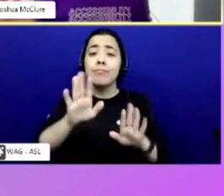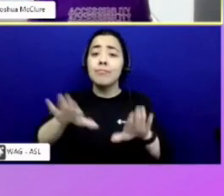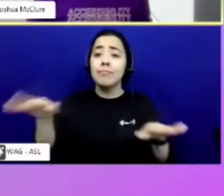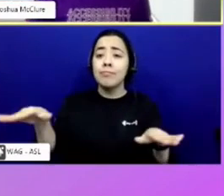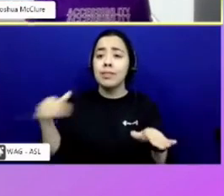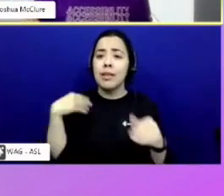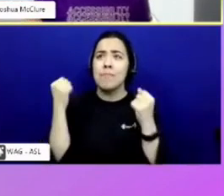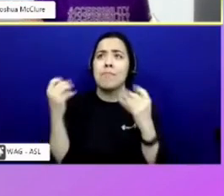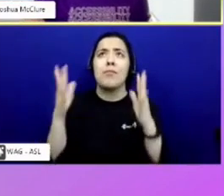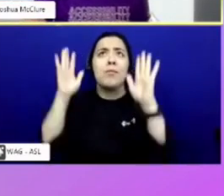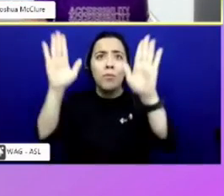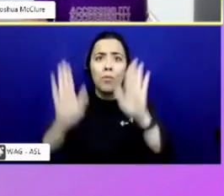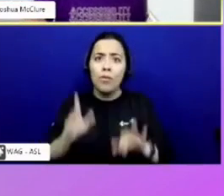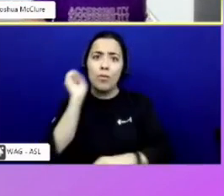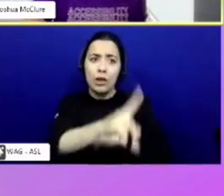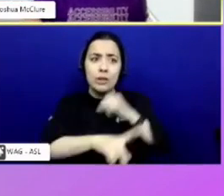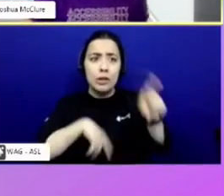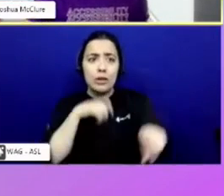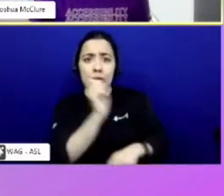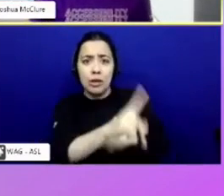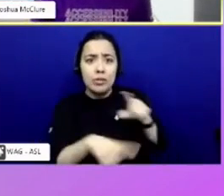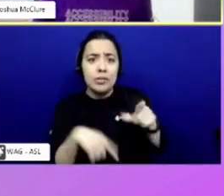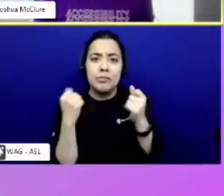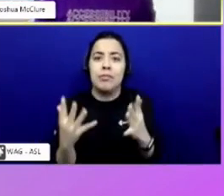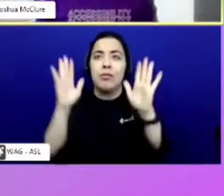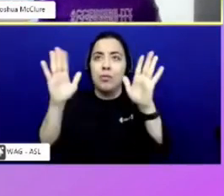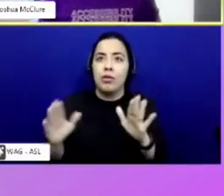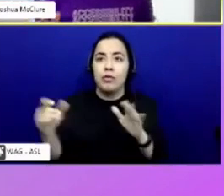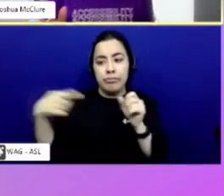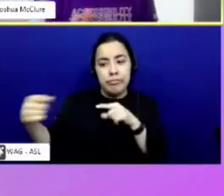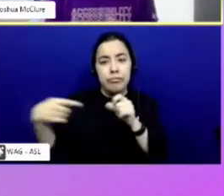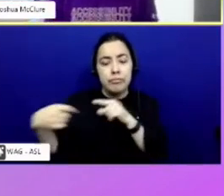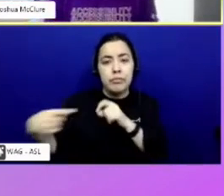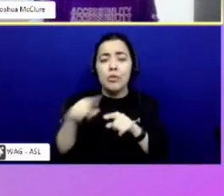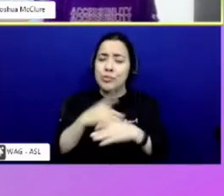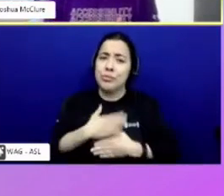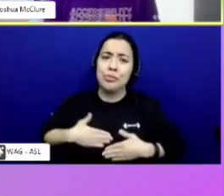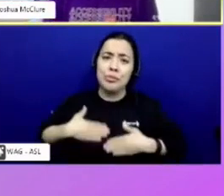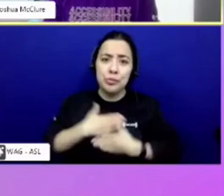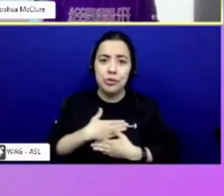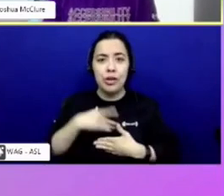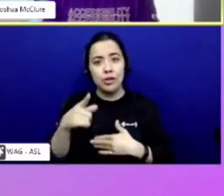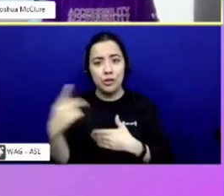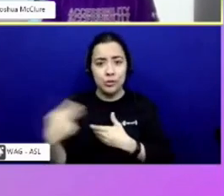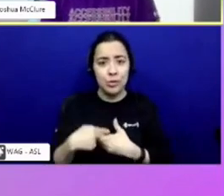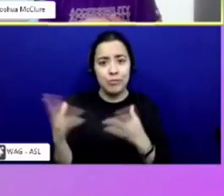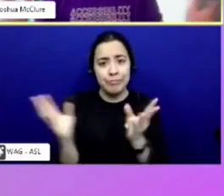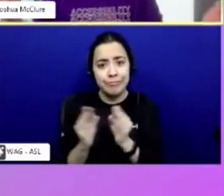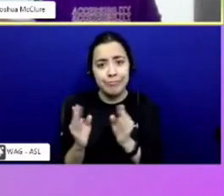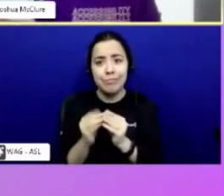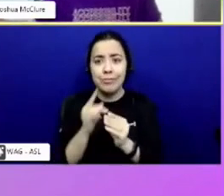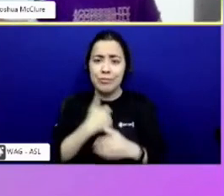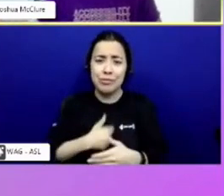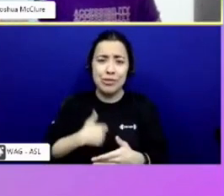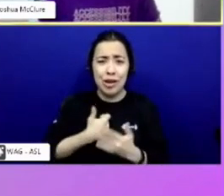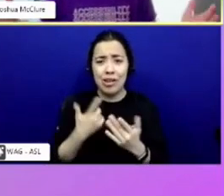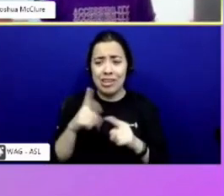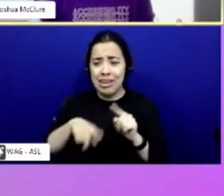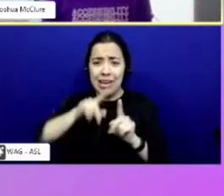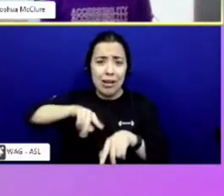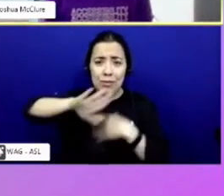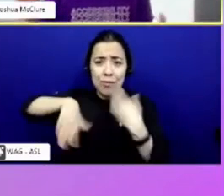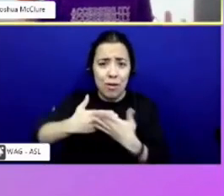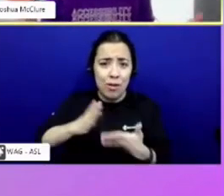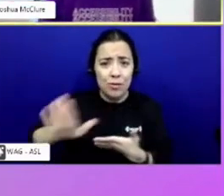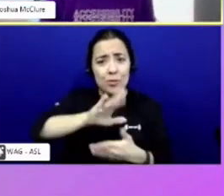been so many great questions and lots of great chat. We really appreciate you joining this session. We're sorry we can't get to